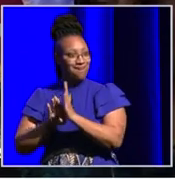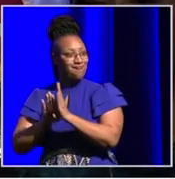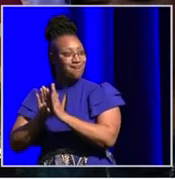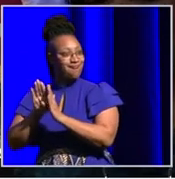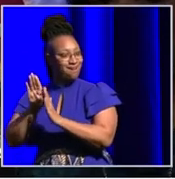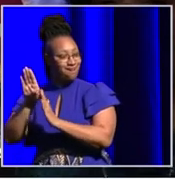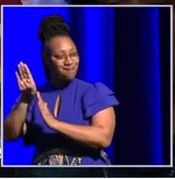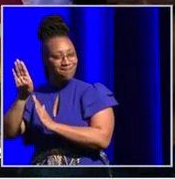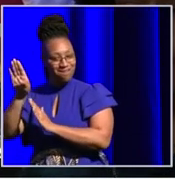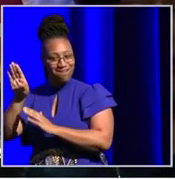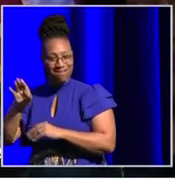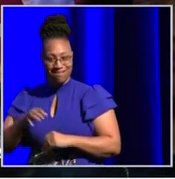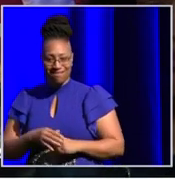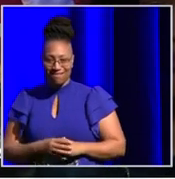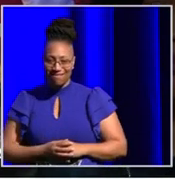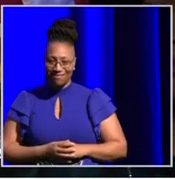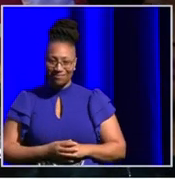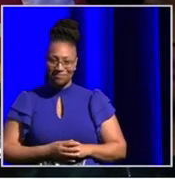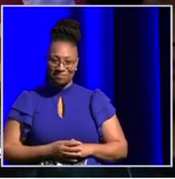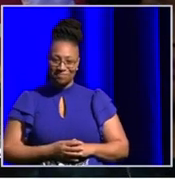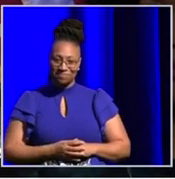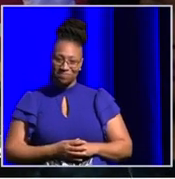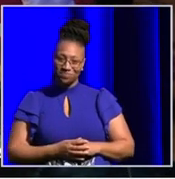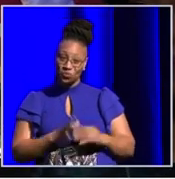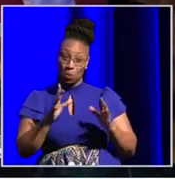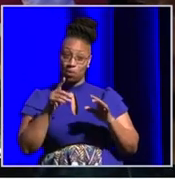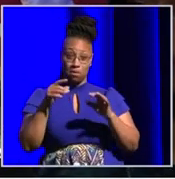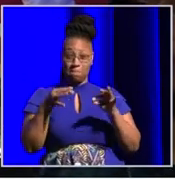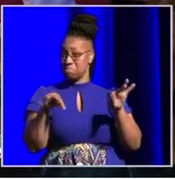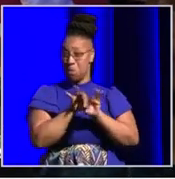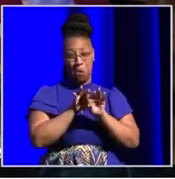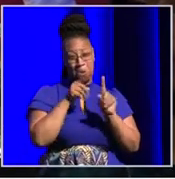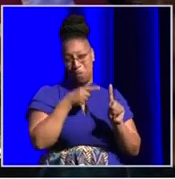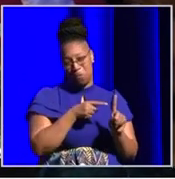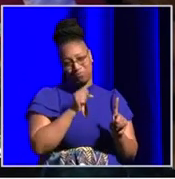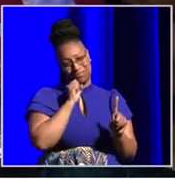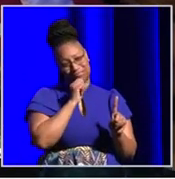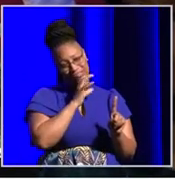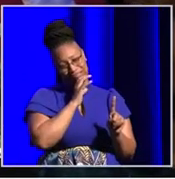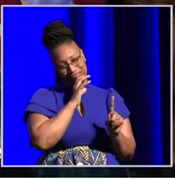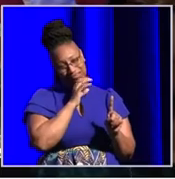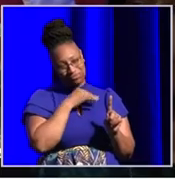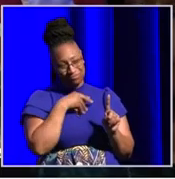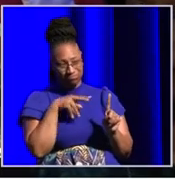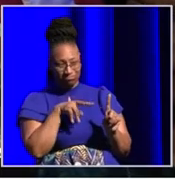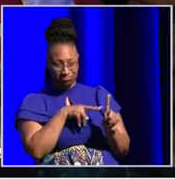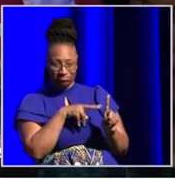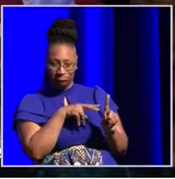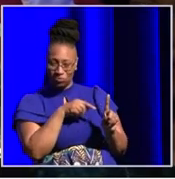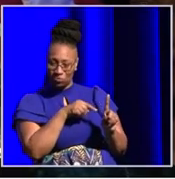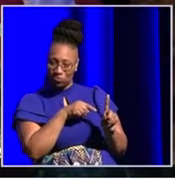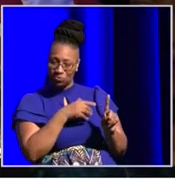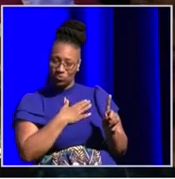is to protect our seniors, advance our economy and small businesses and